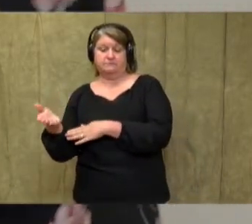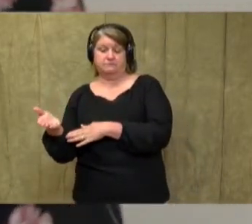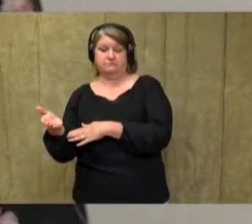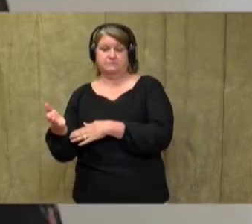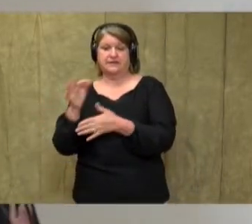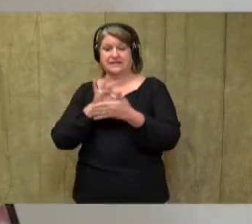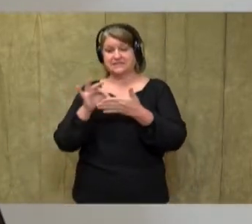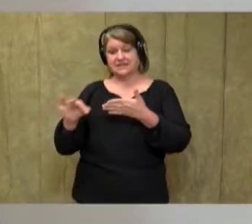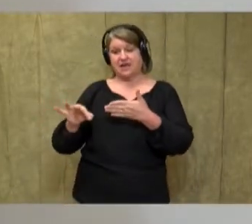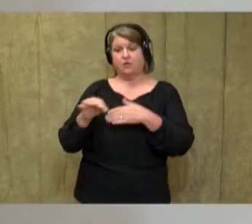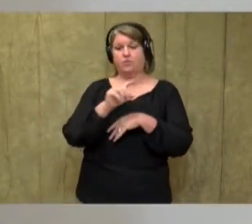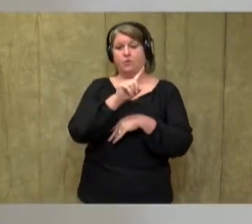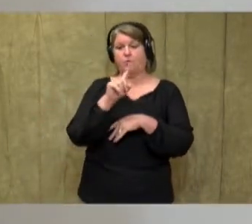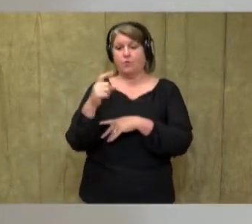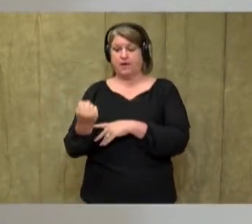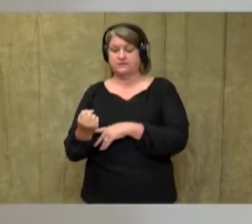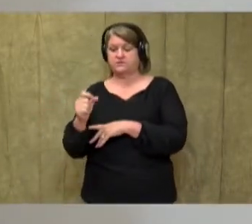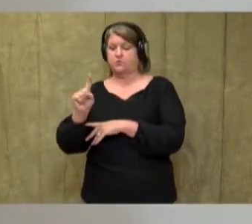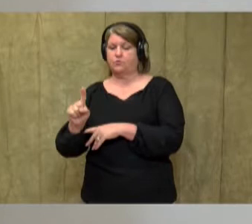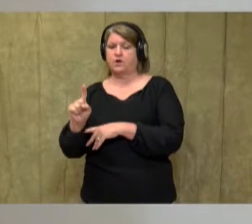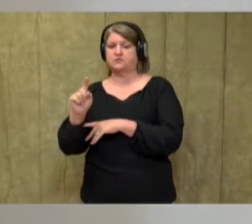2, 3,